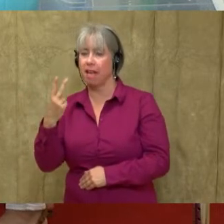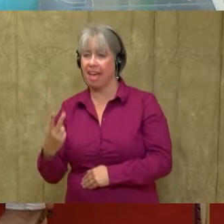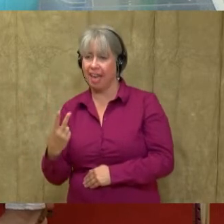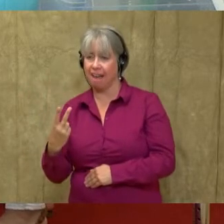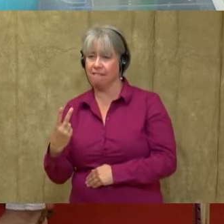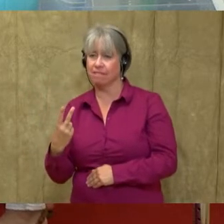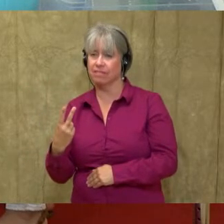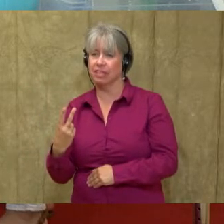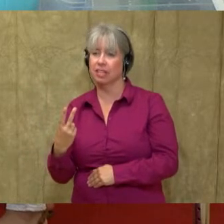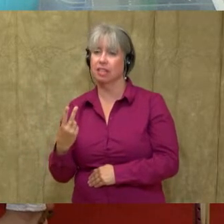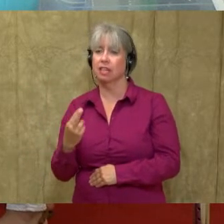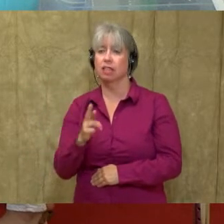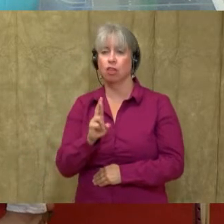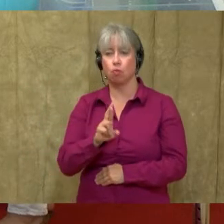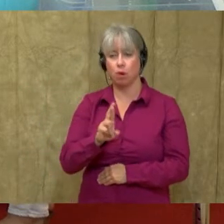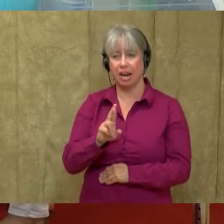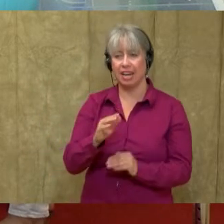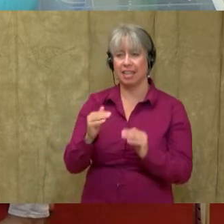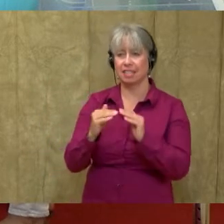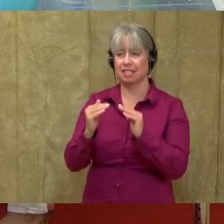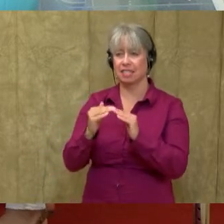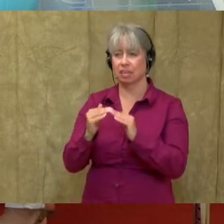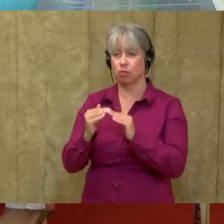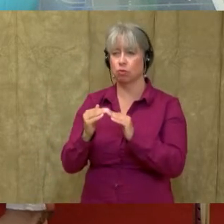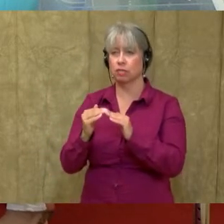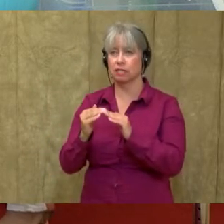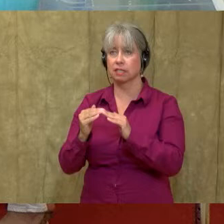radius. Our radius would be half of